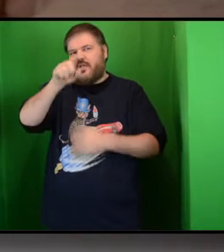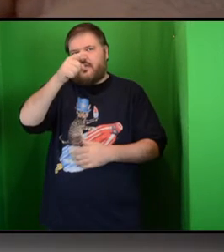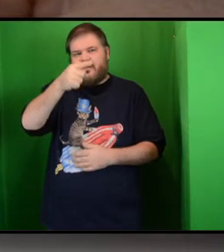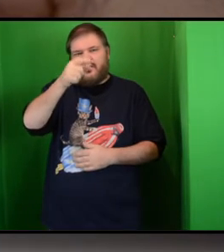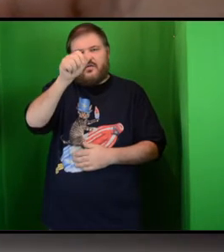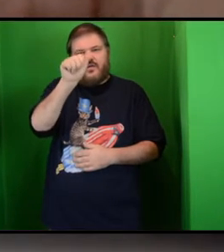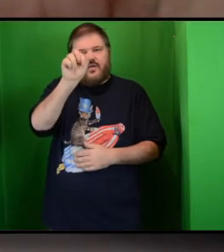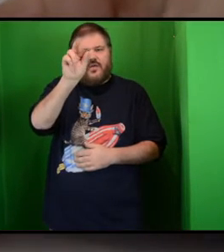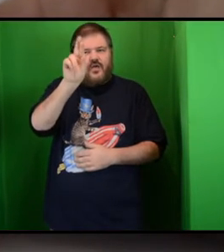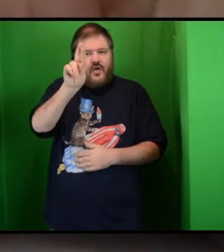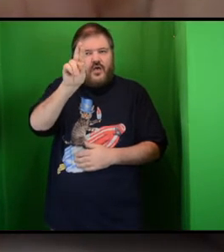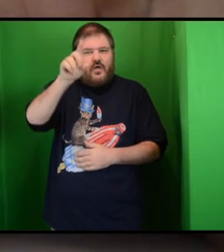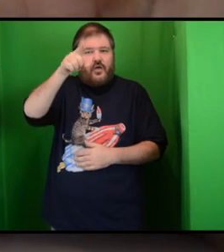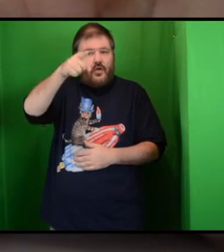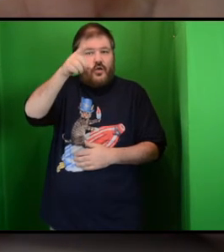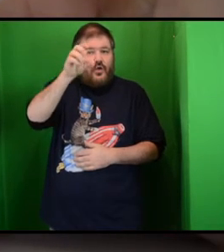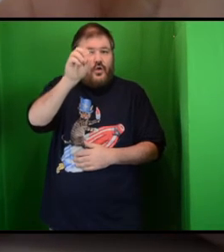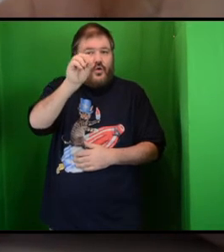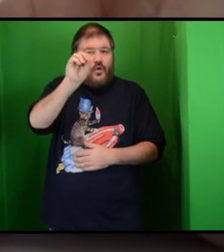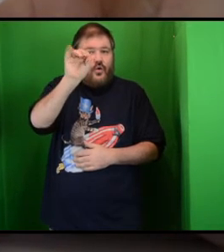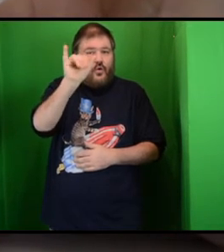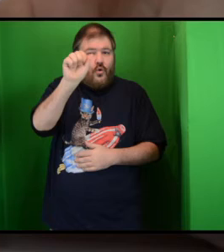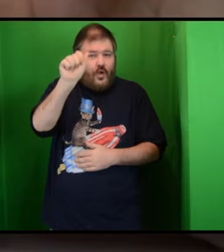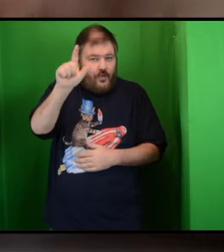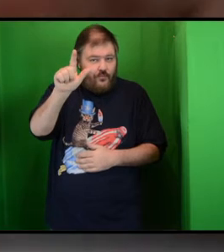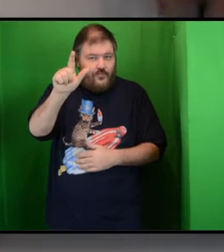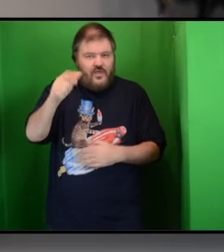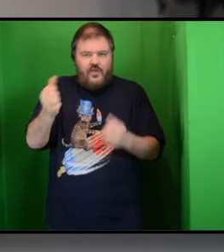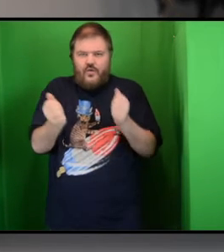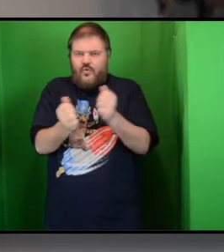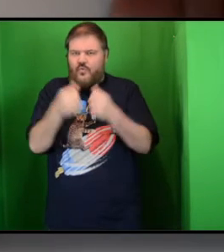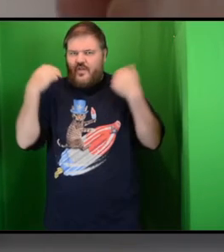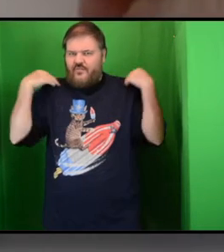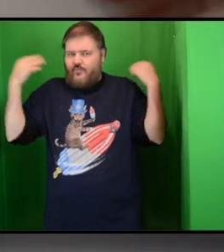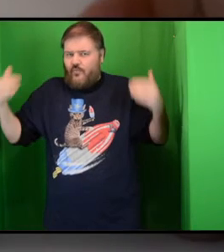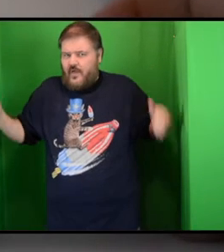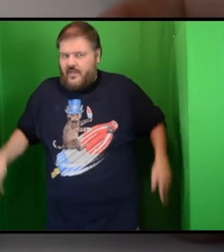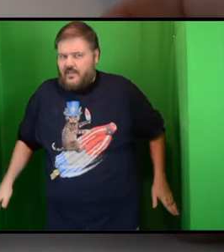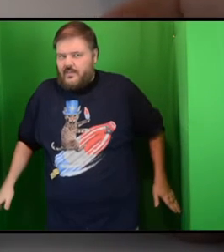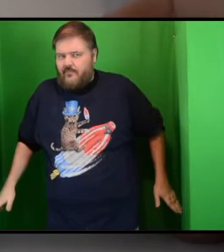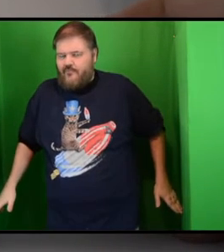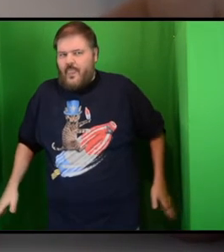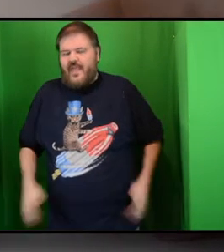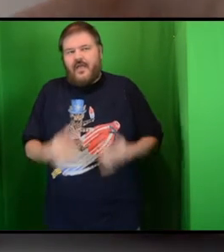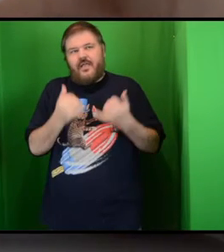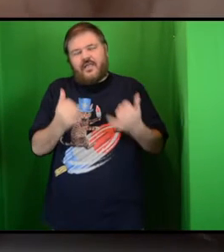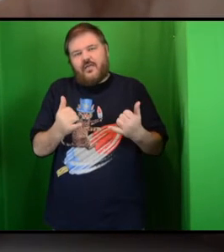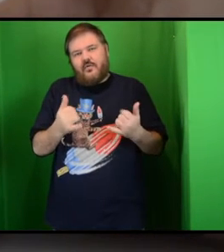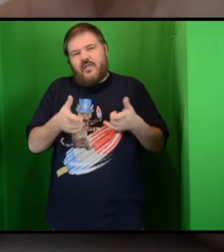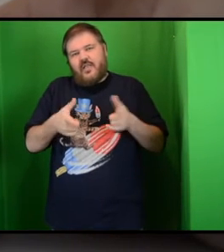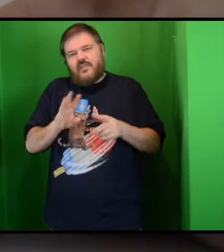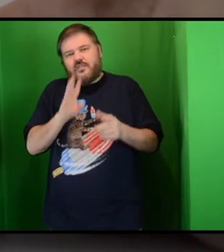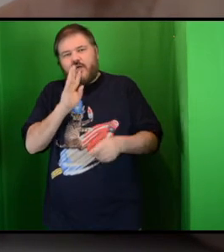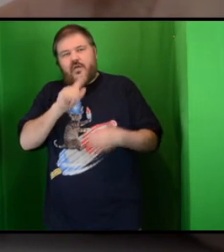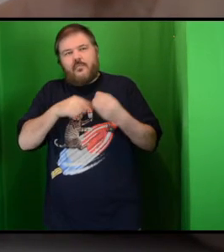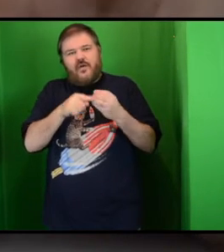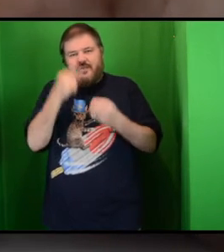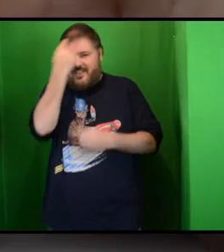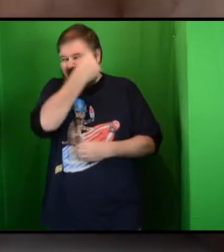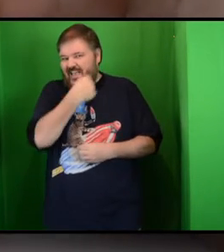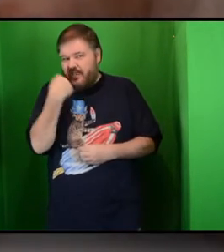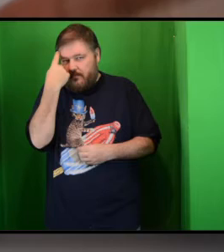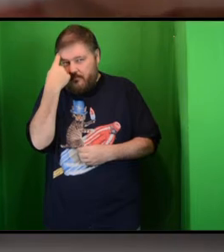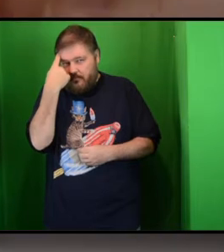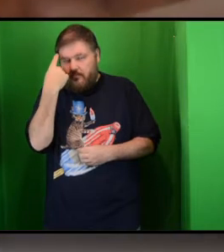favorites. I love the color on him. I love the white and the yellow and the red, even the brown that comes with